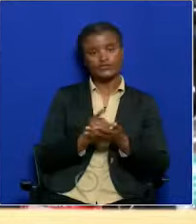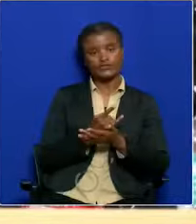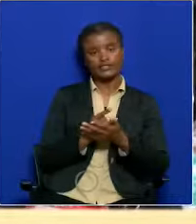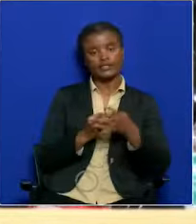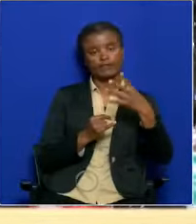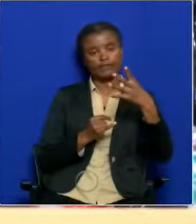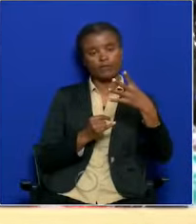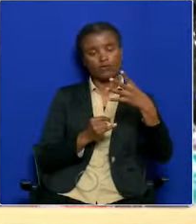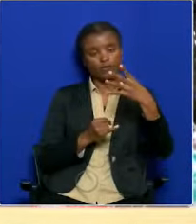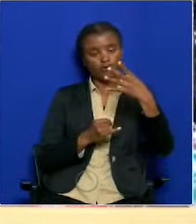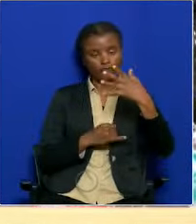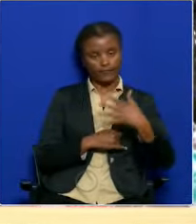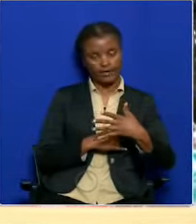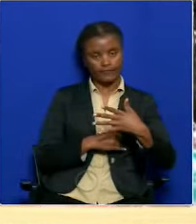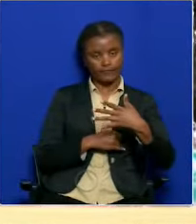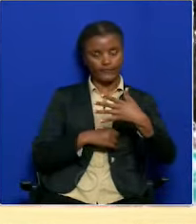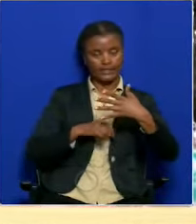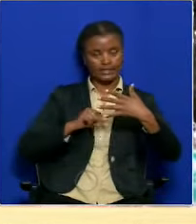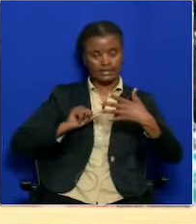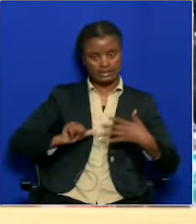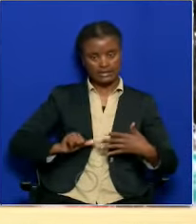see that?